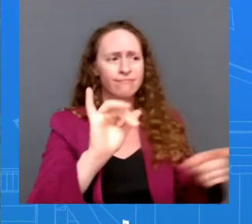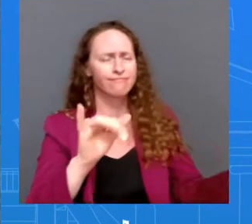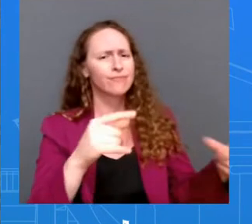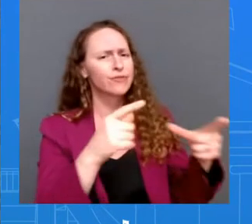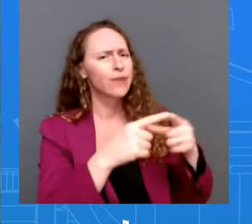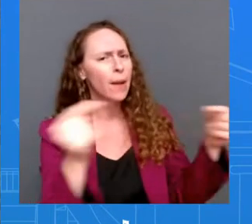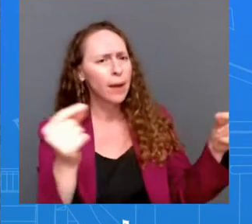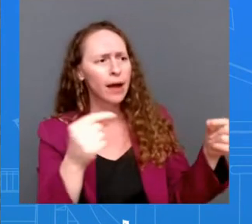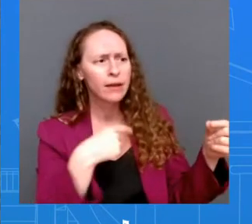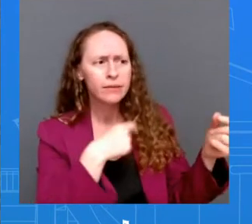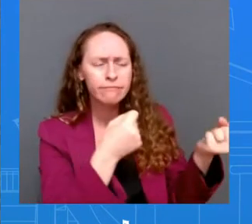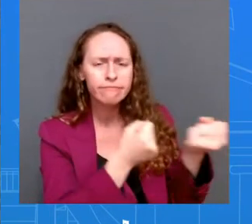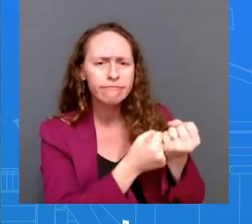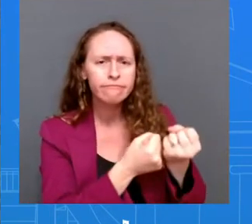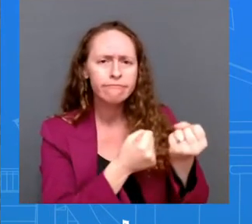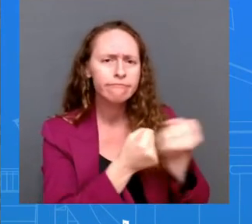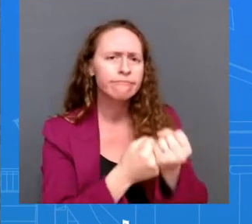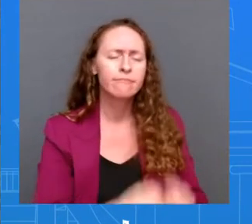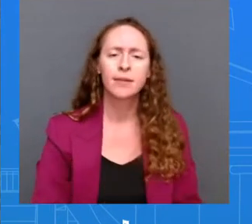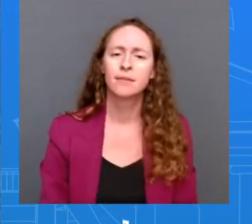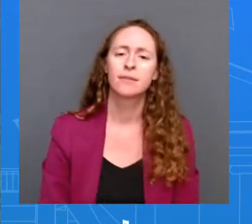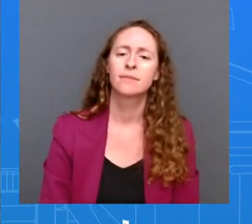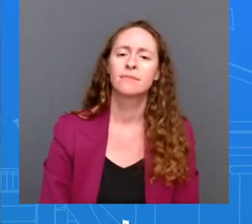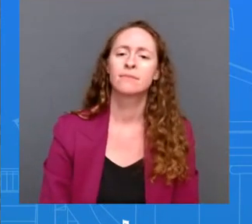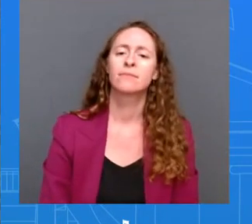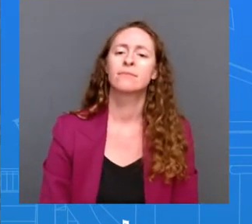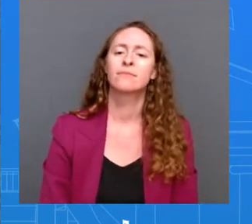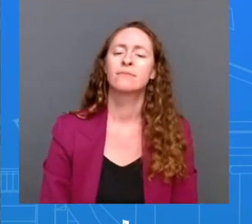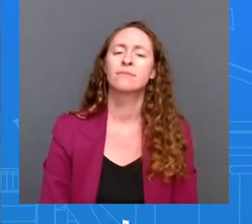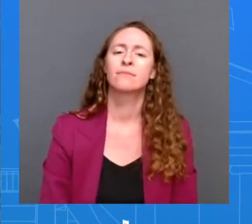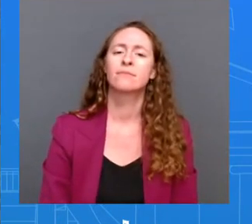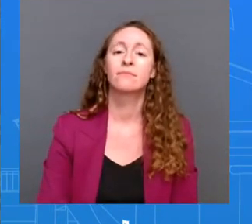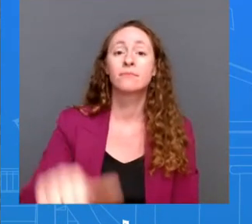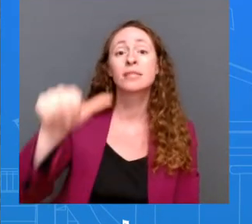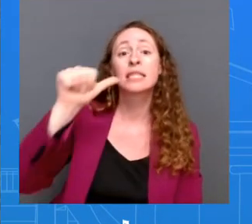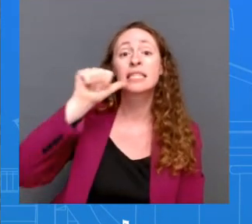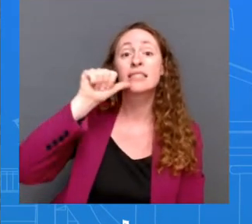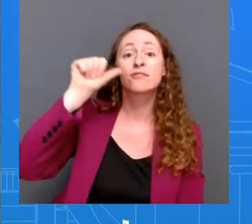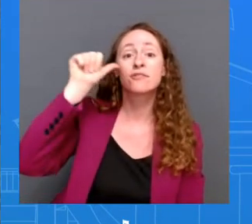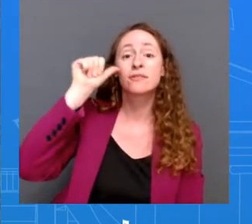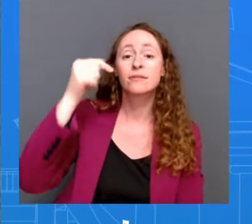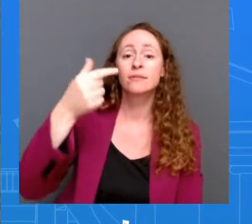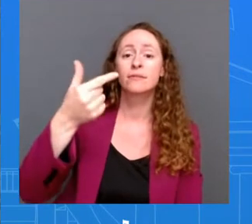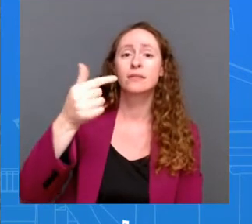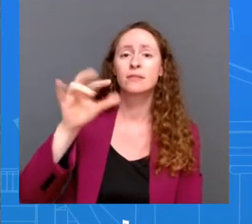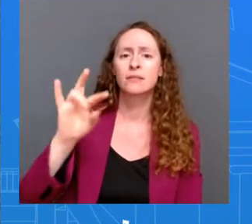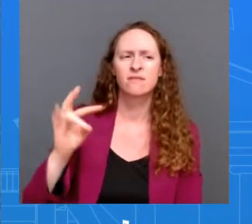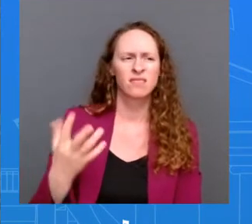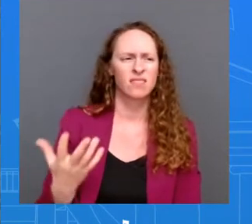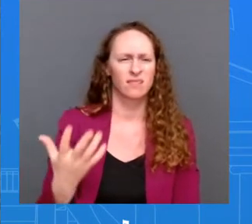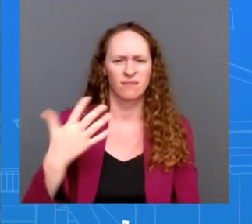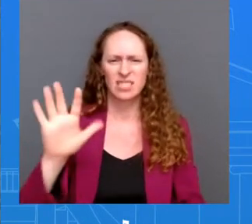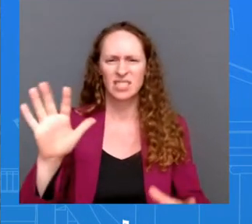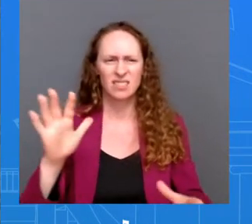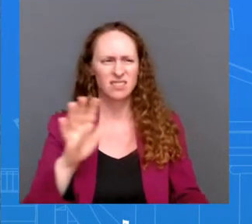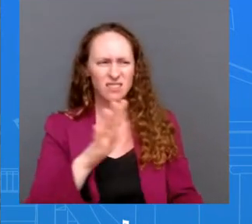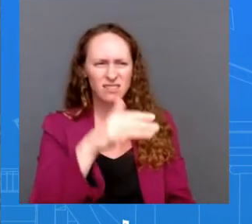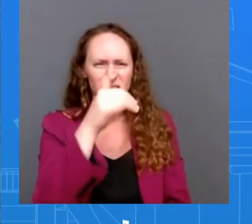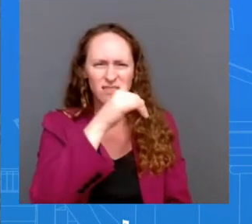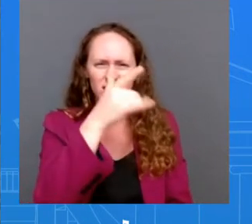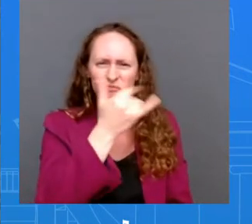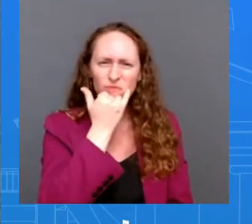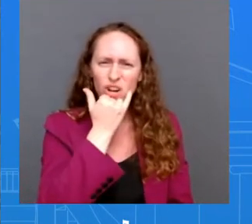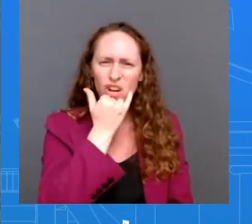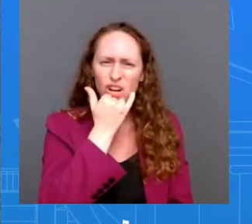G7 yesterday rejected Beijing's attempt to coerce and intimidate Taiwan, which is a leading democracy. The nations